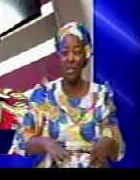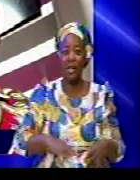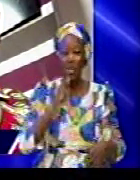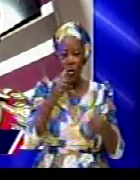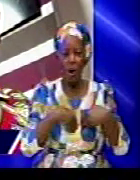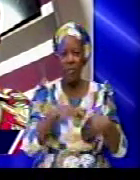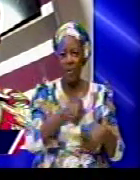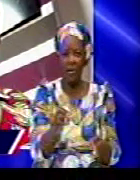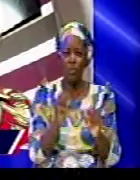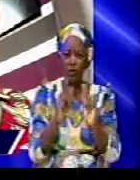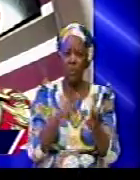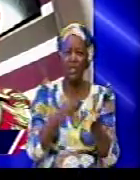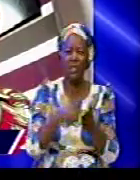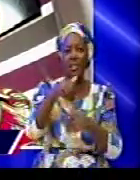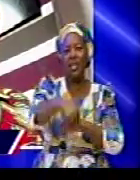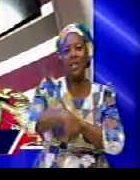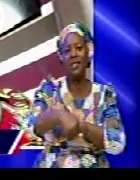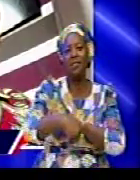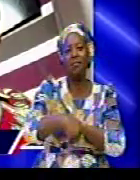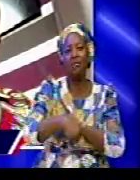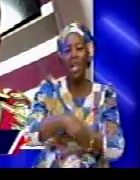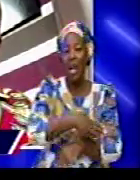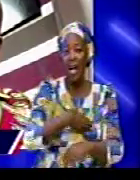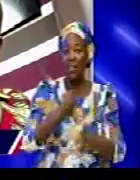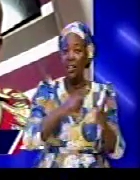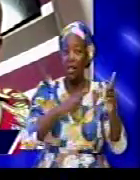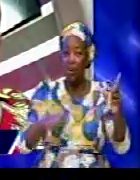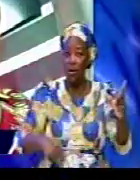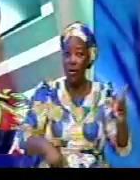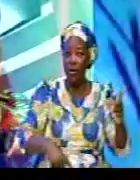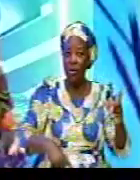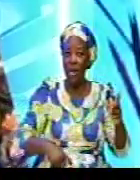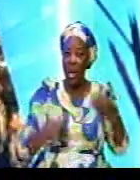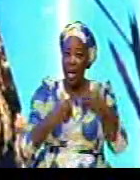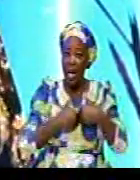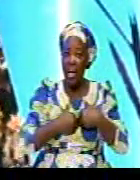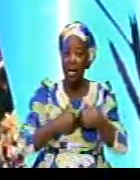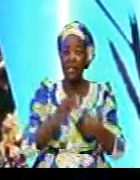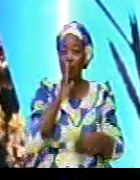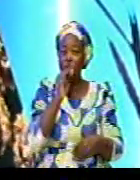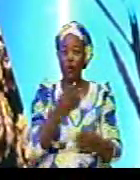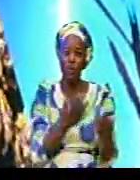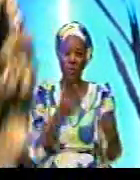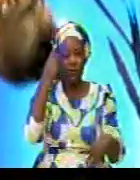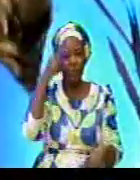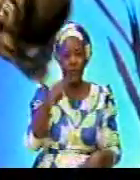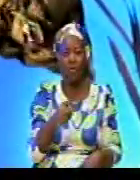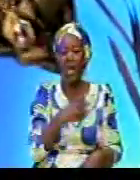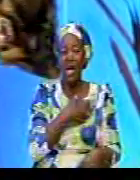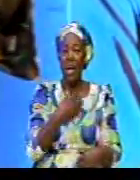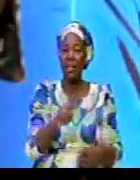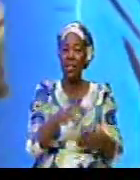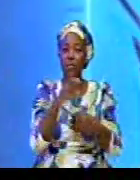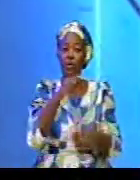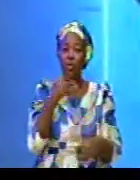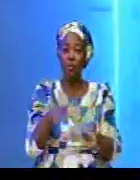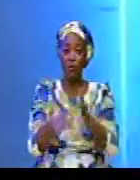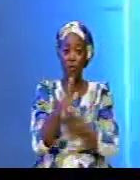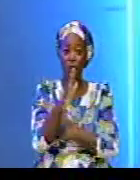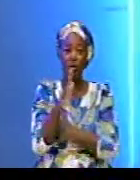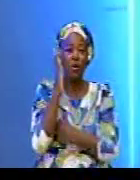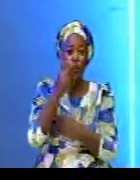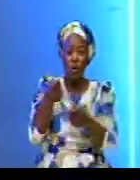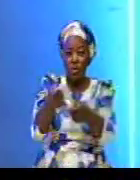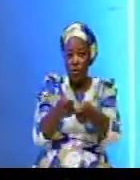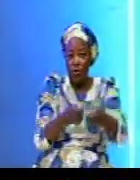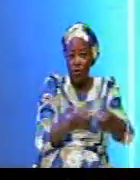have not given your life to the Lord yet, you have another chance tonight. And the Lord has been waiting